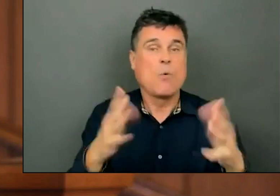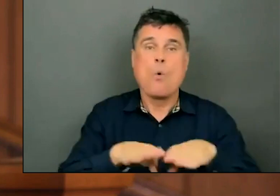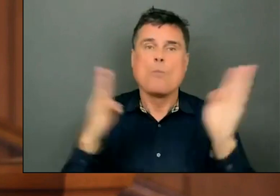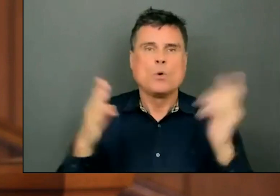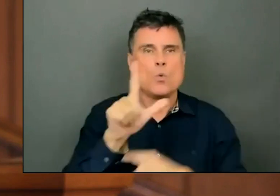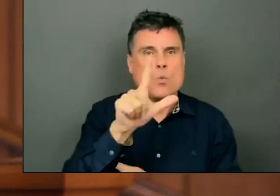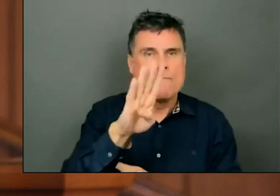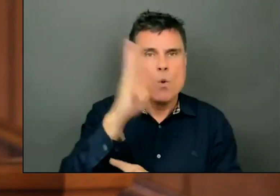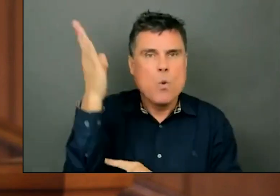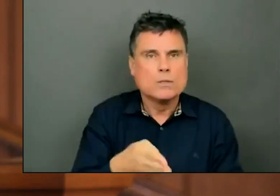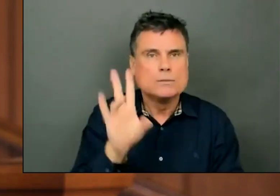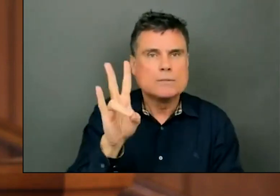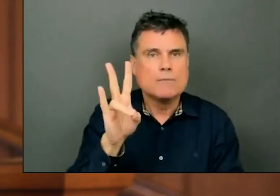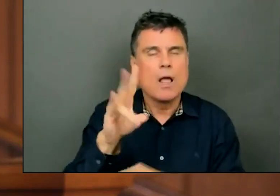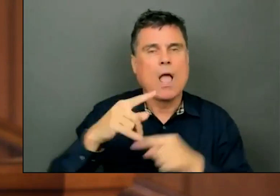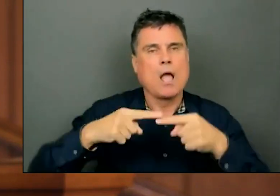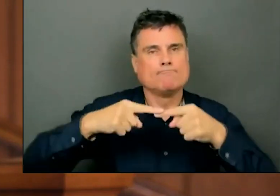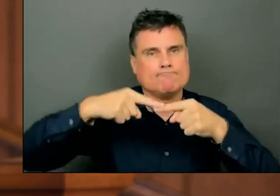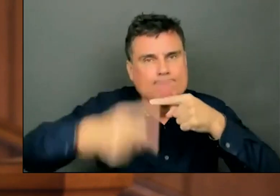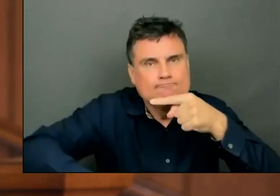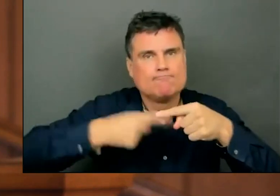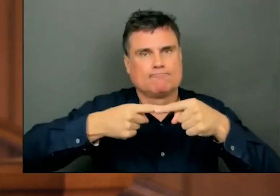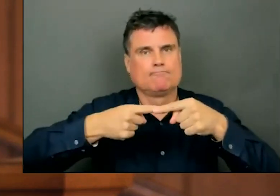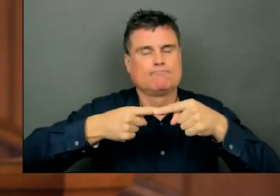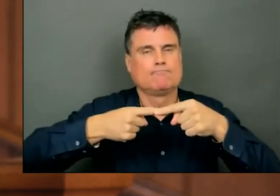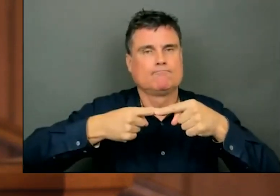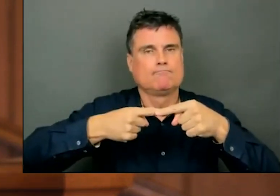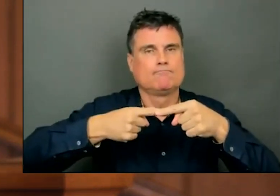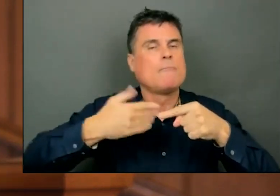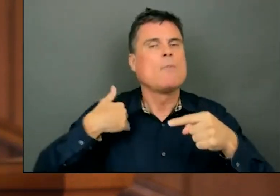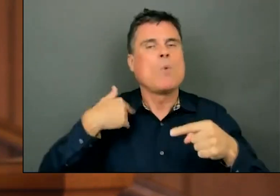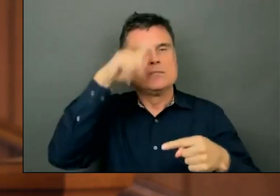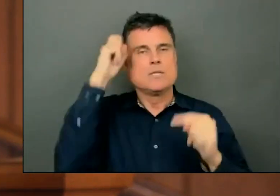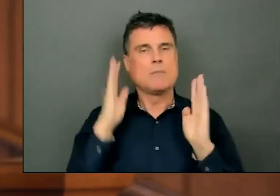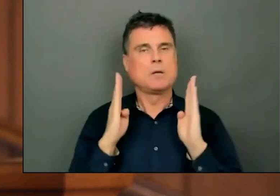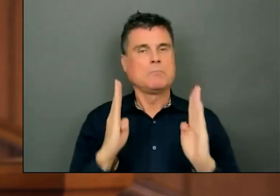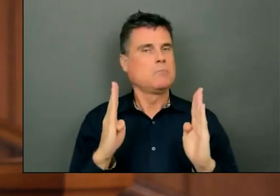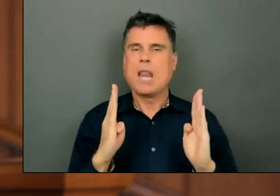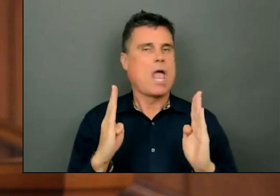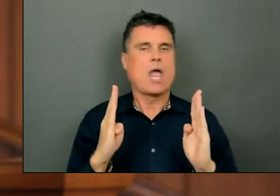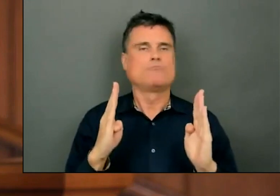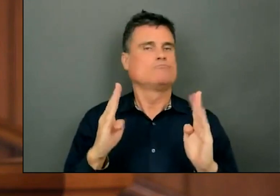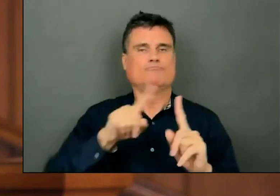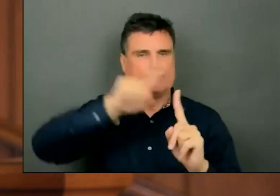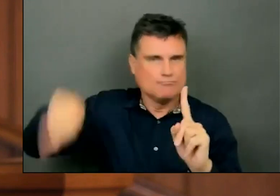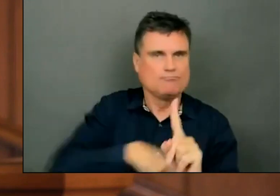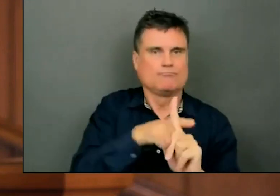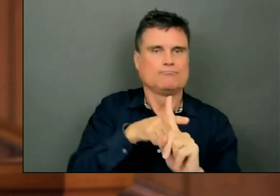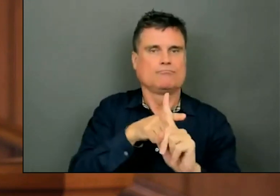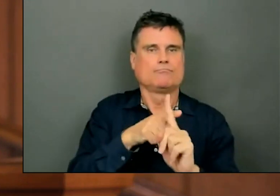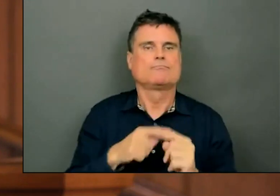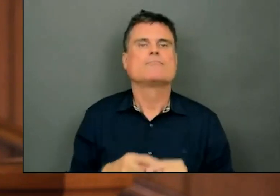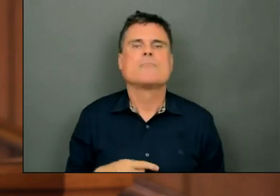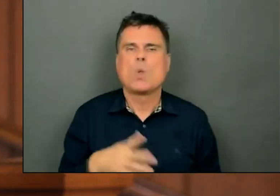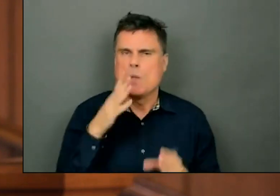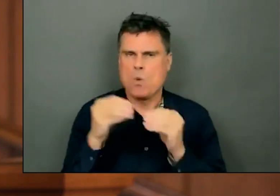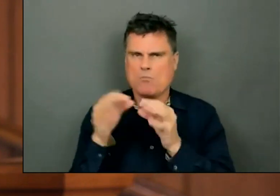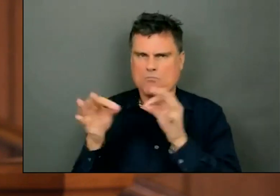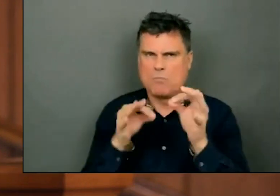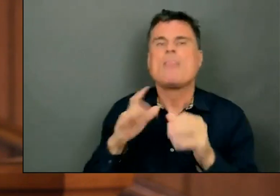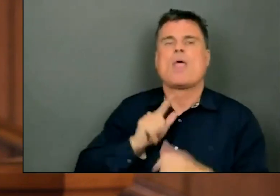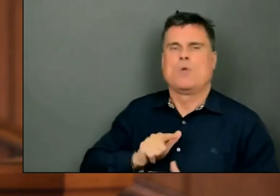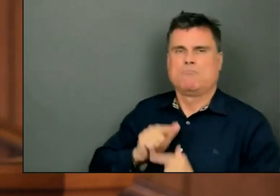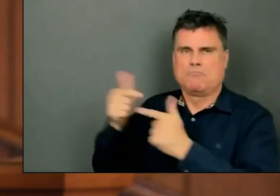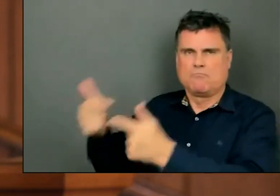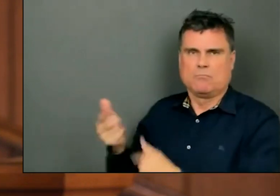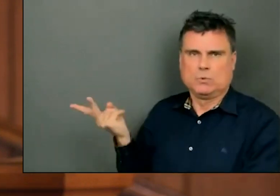conclusion, I want to say, just before I open up the floor to questions, touring the province after the wildfire